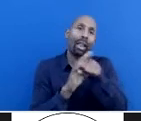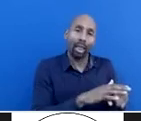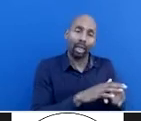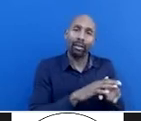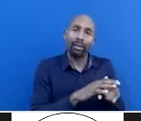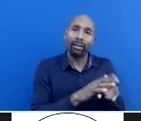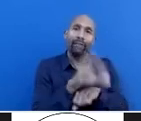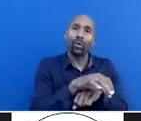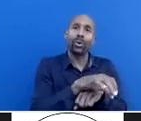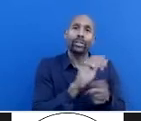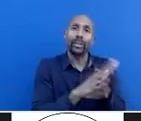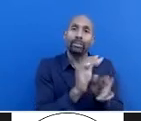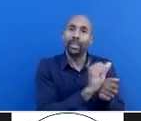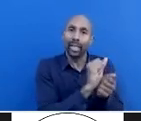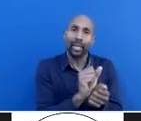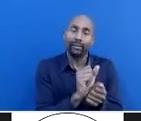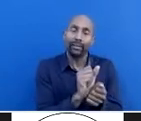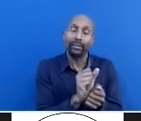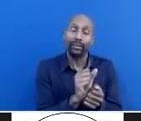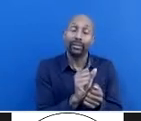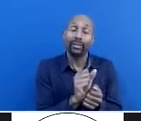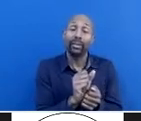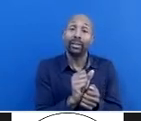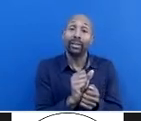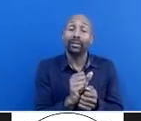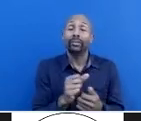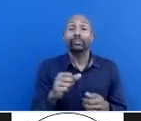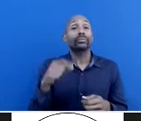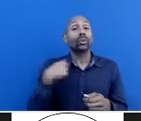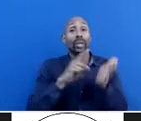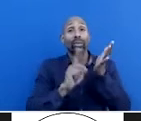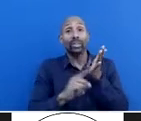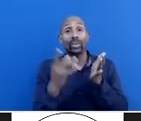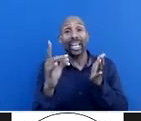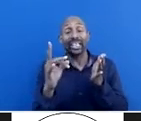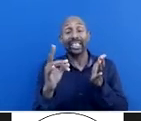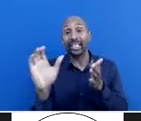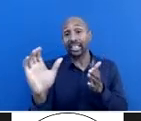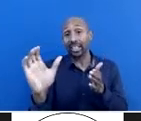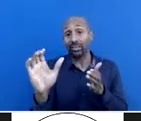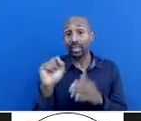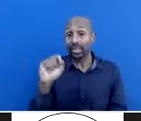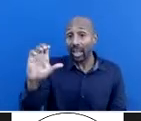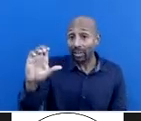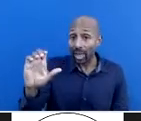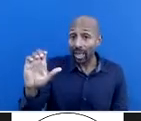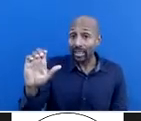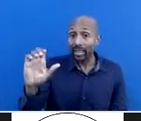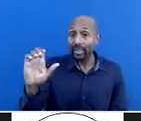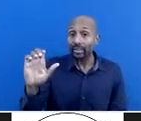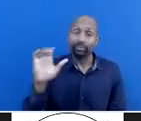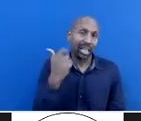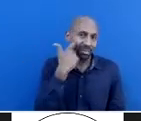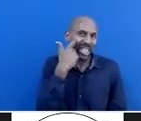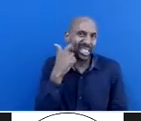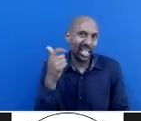forgotten. Even if you go into 18th century South Carolina, right, relatively recent past,